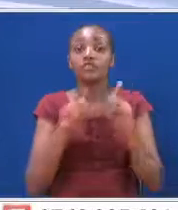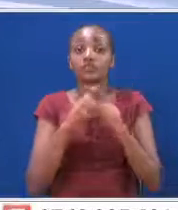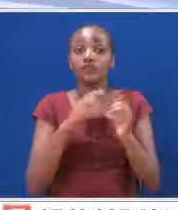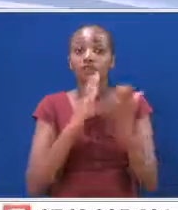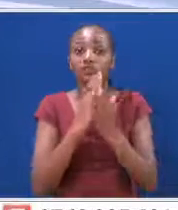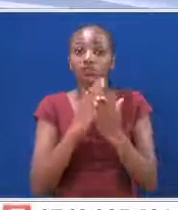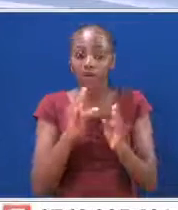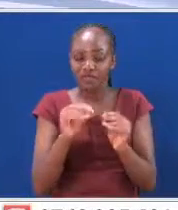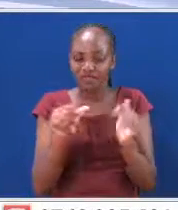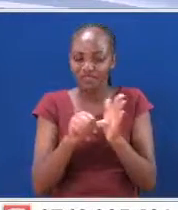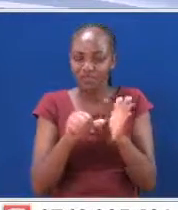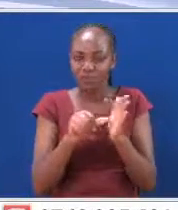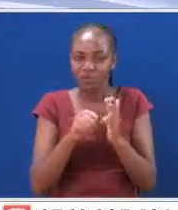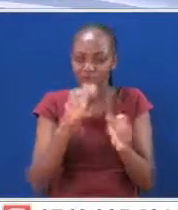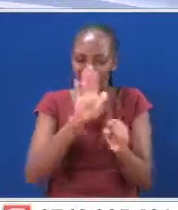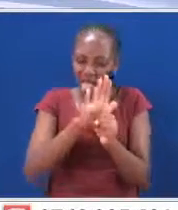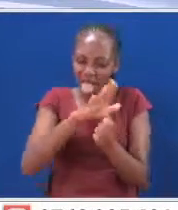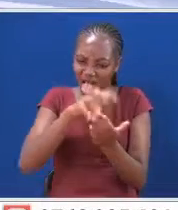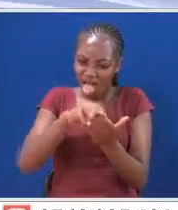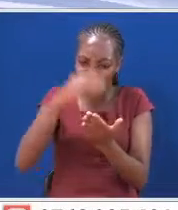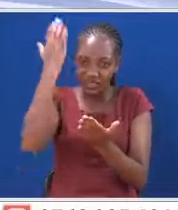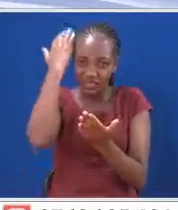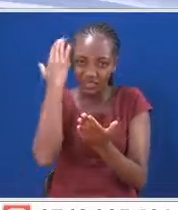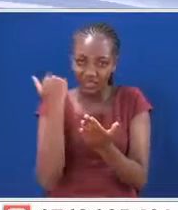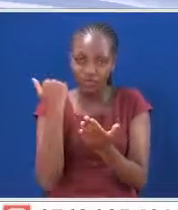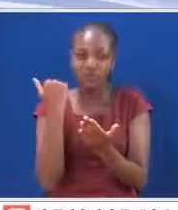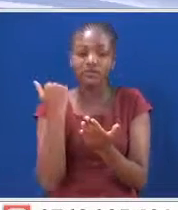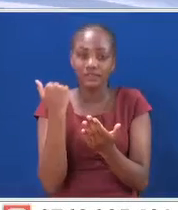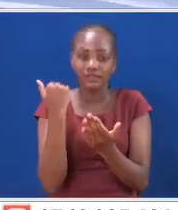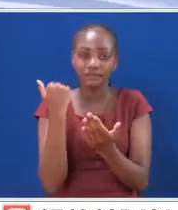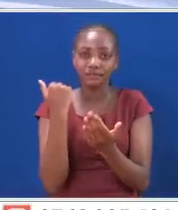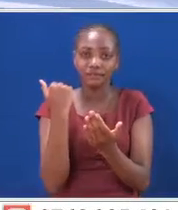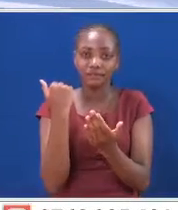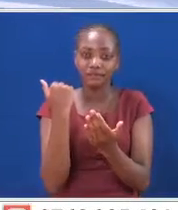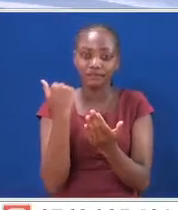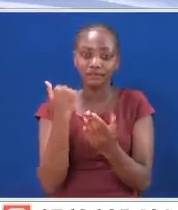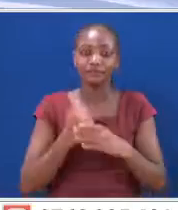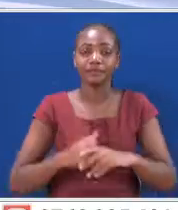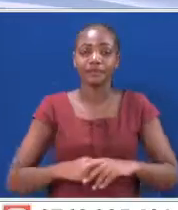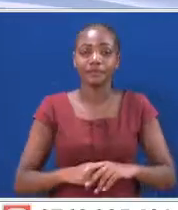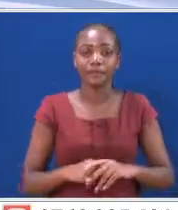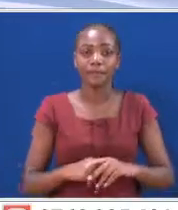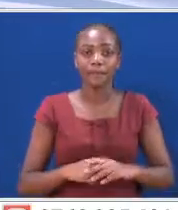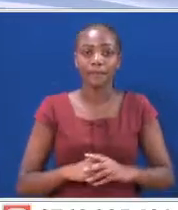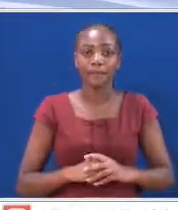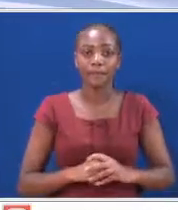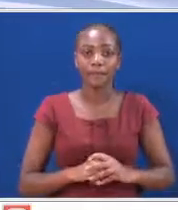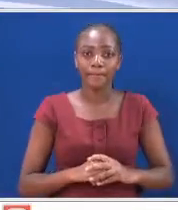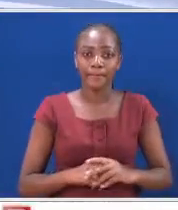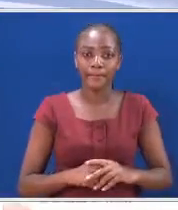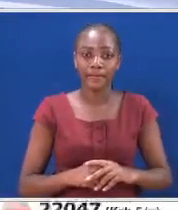issue of congestion in courts despite decrying a low funding.